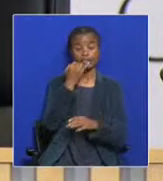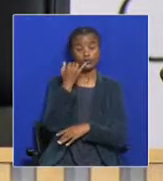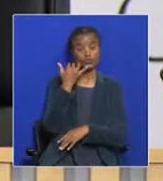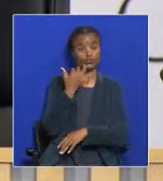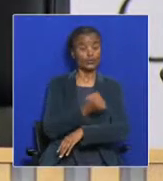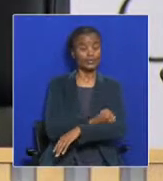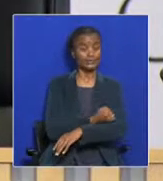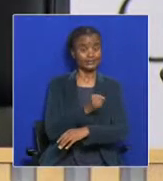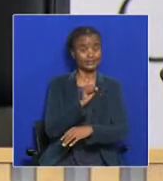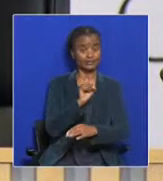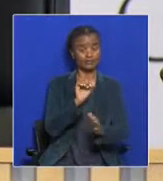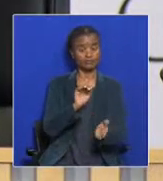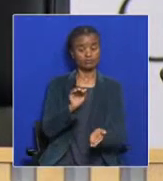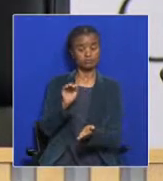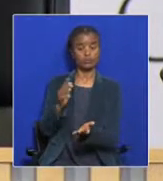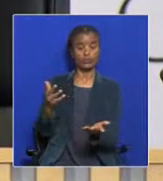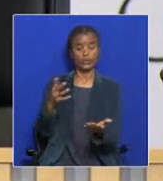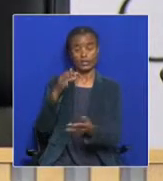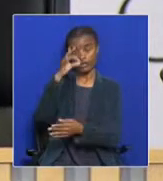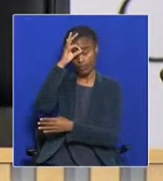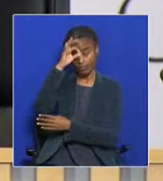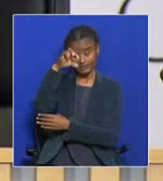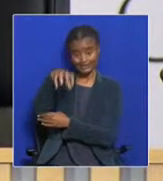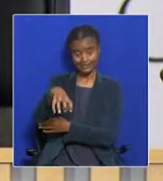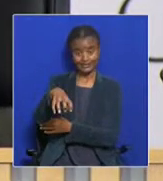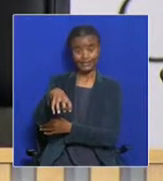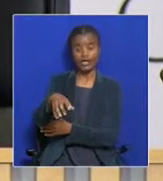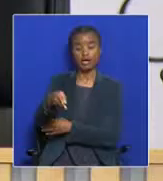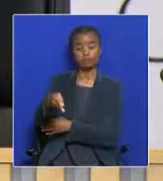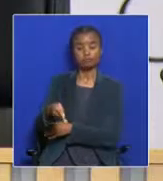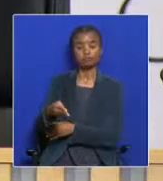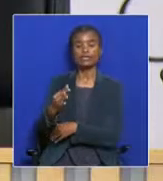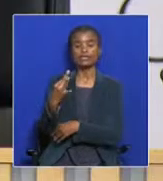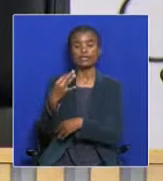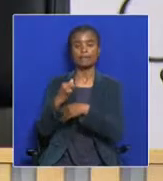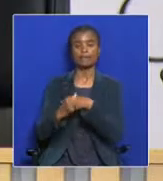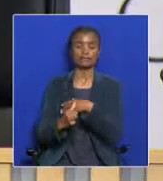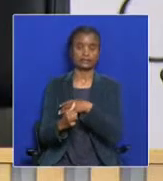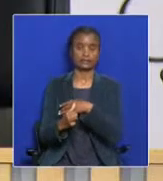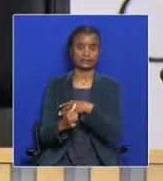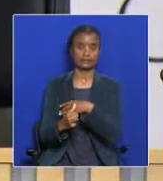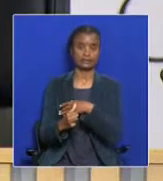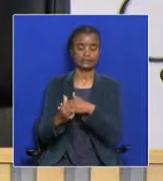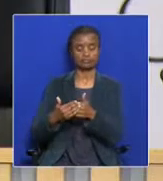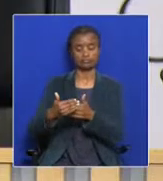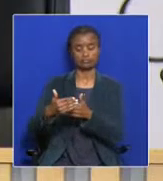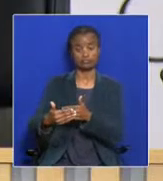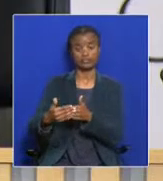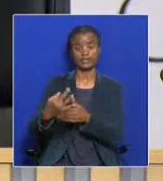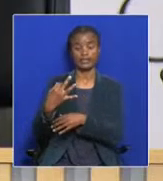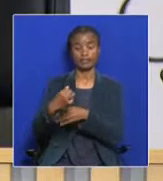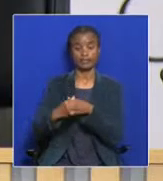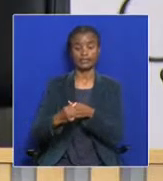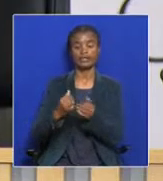period of 3 months before they were taken to the lab on the 12th of